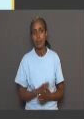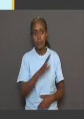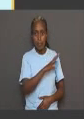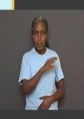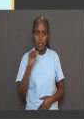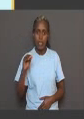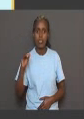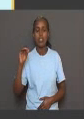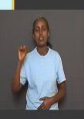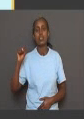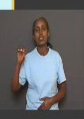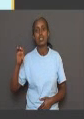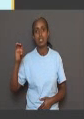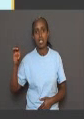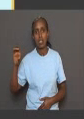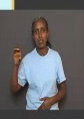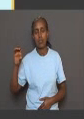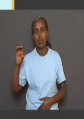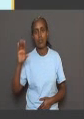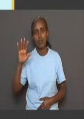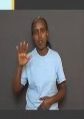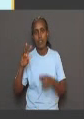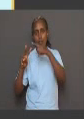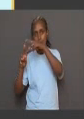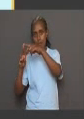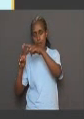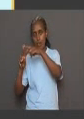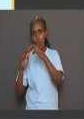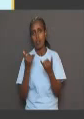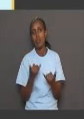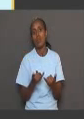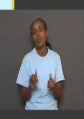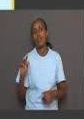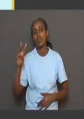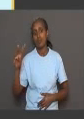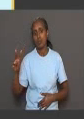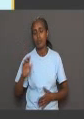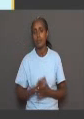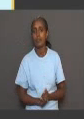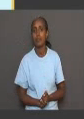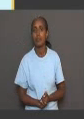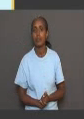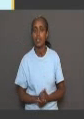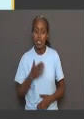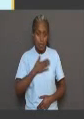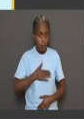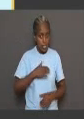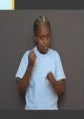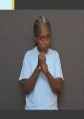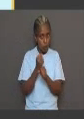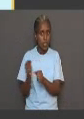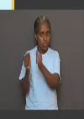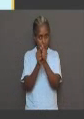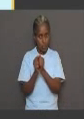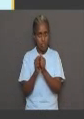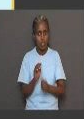And the secant of 5 pi over 2. Please work together